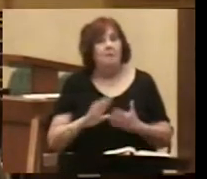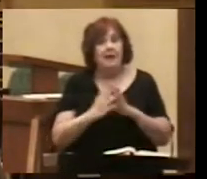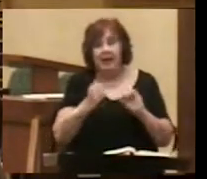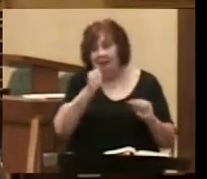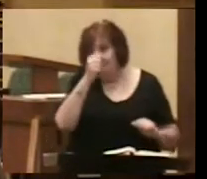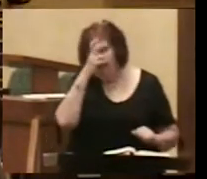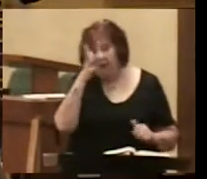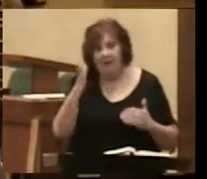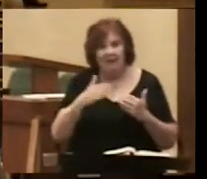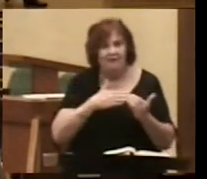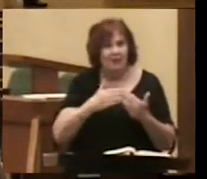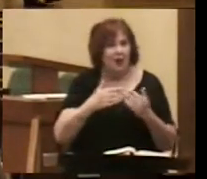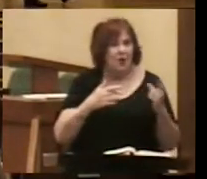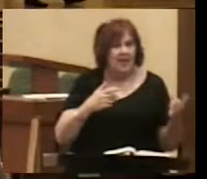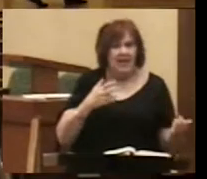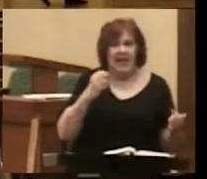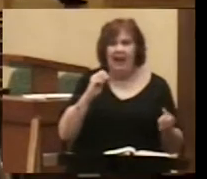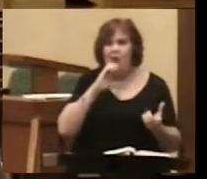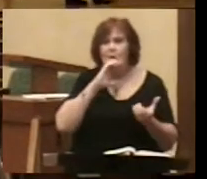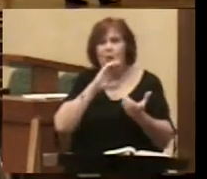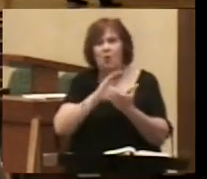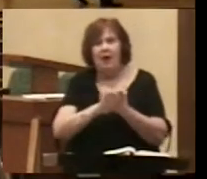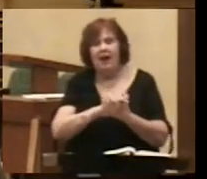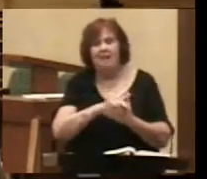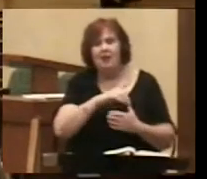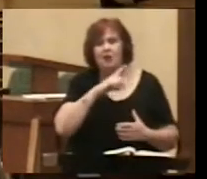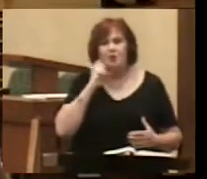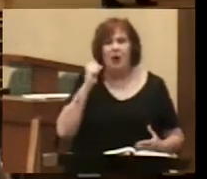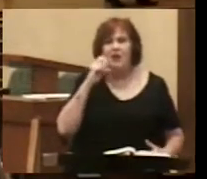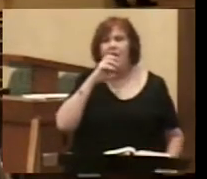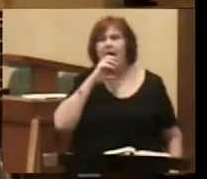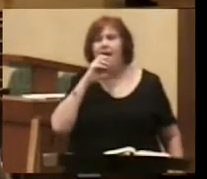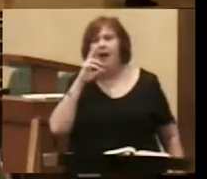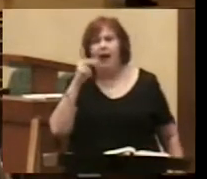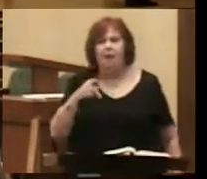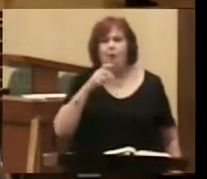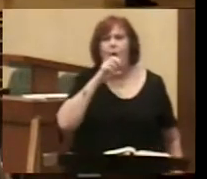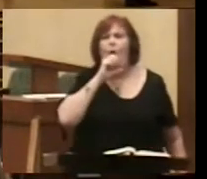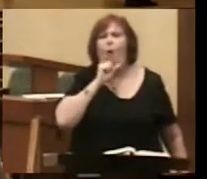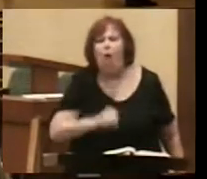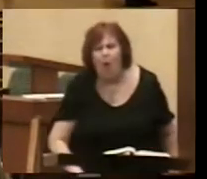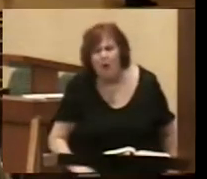even though he and his wife Sarah were dried up old prunes.